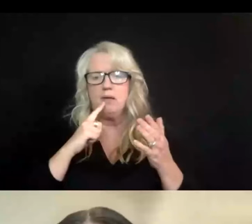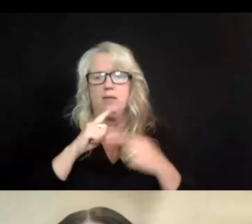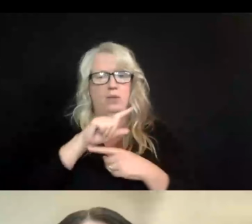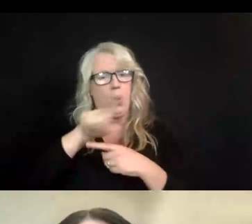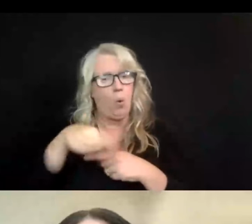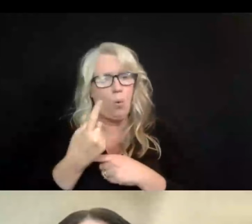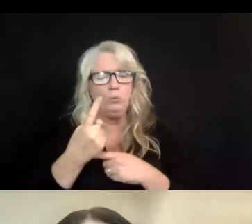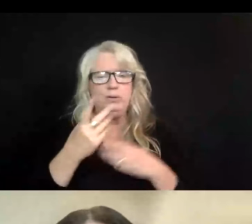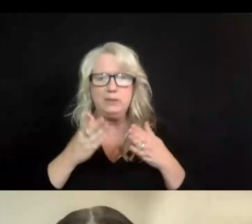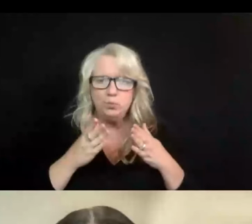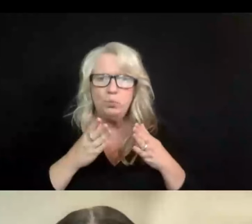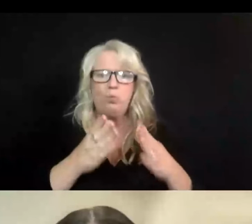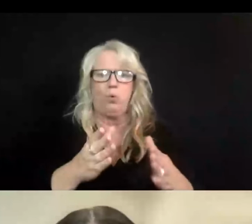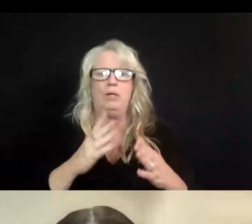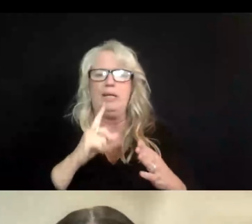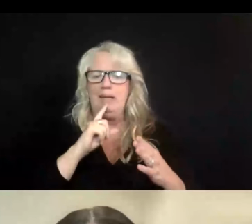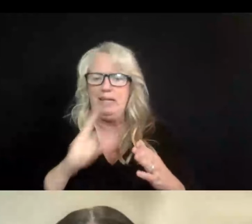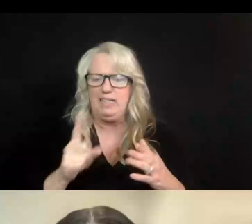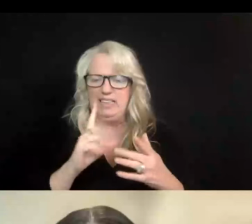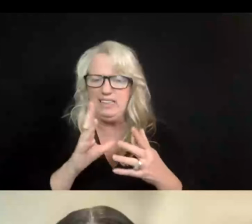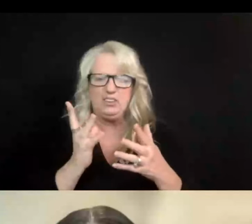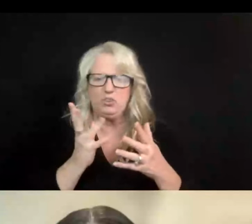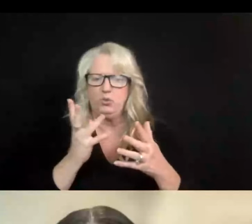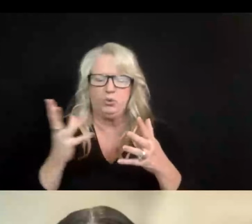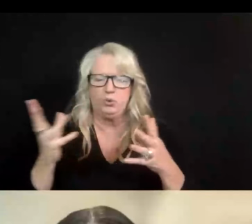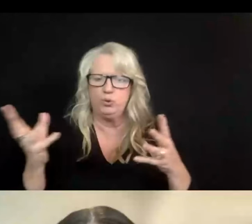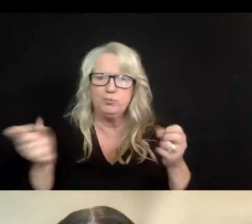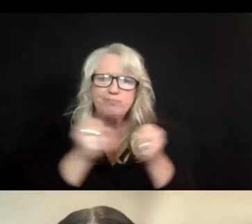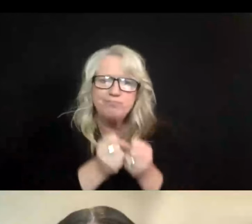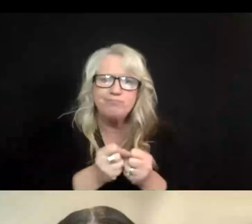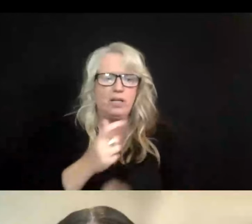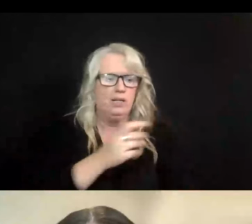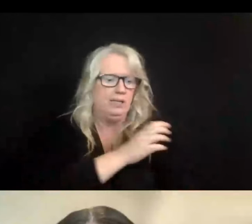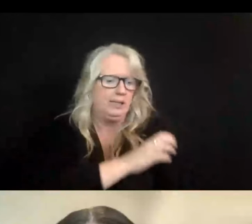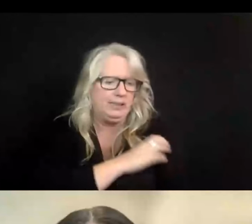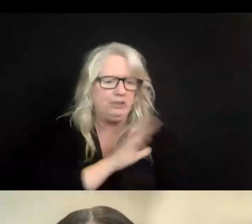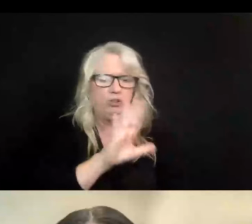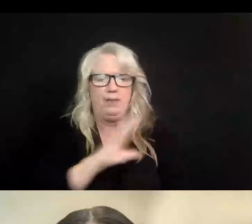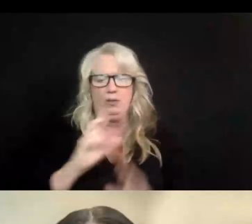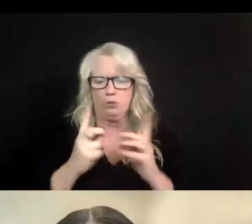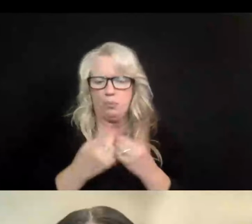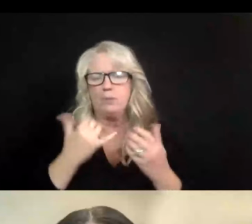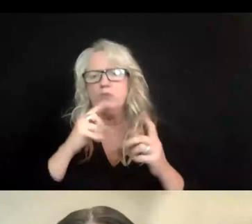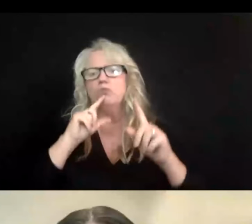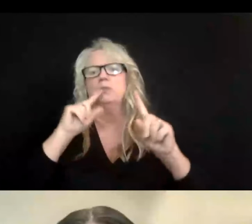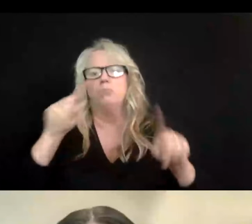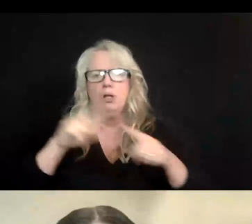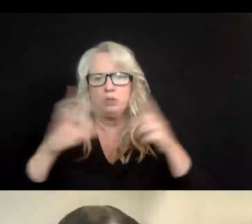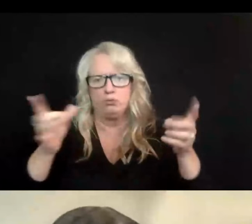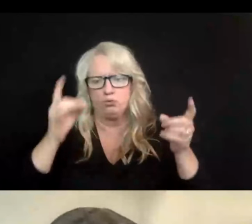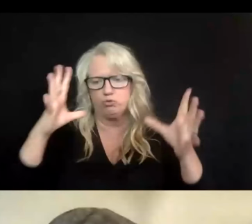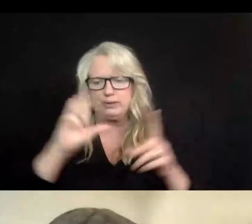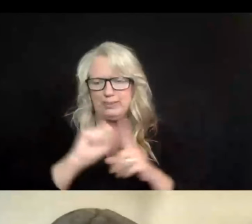to take, is to embed clinicians into their departments to respond out to crisis situations. But to be honest